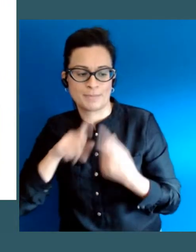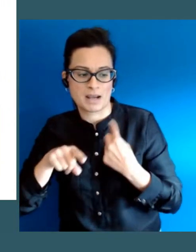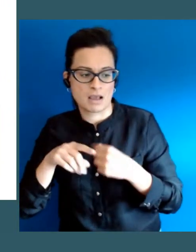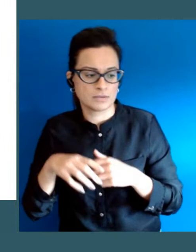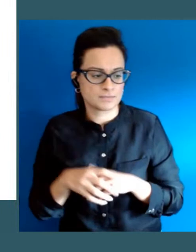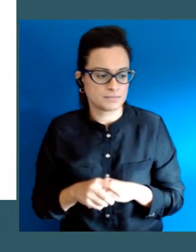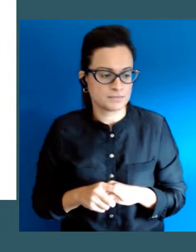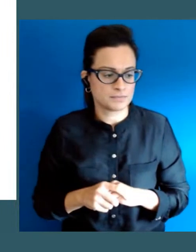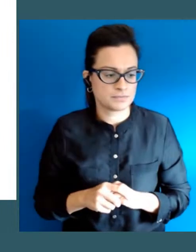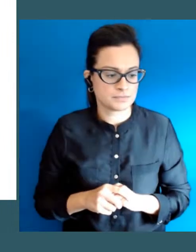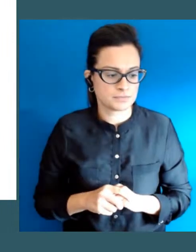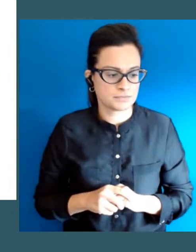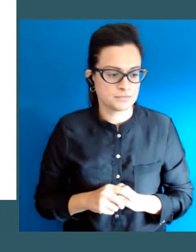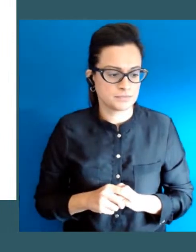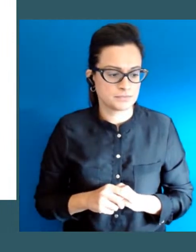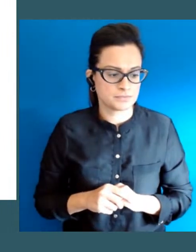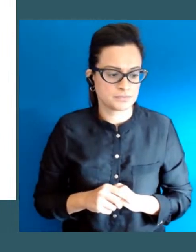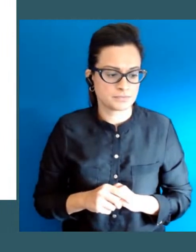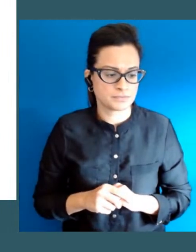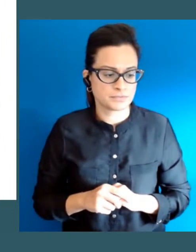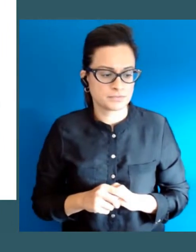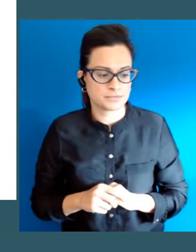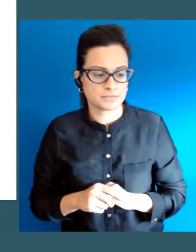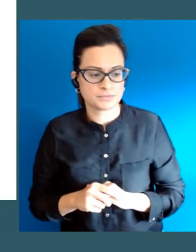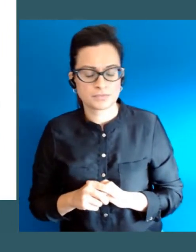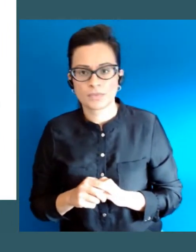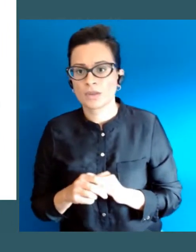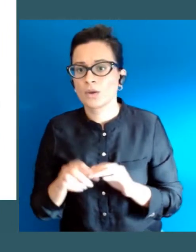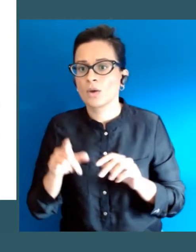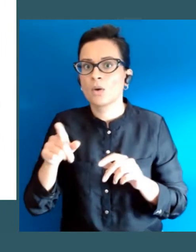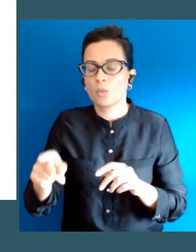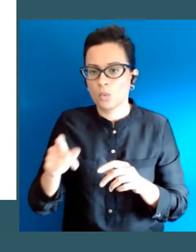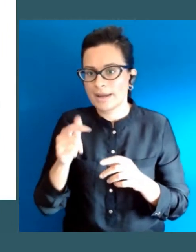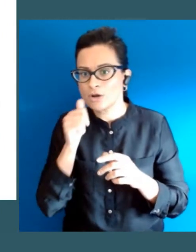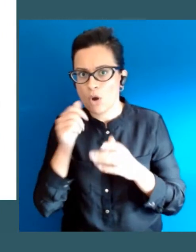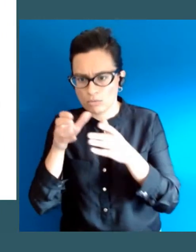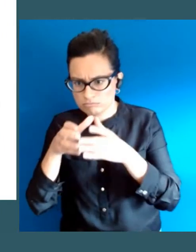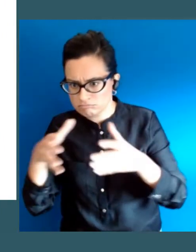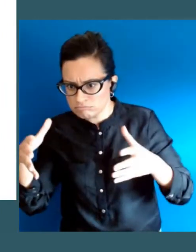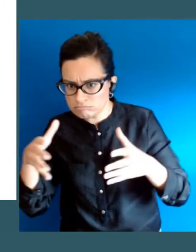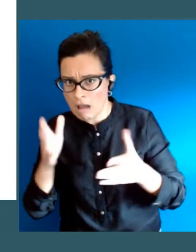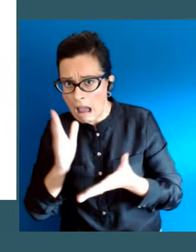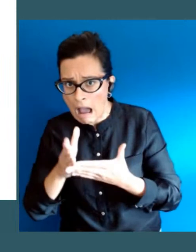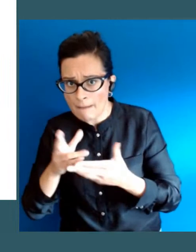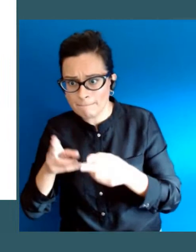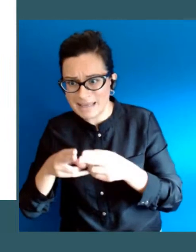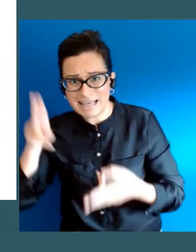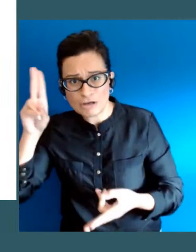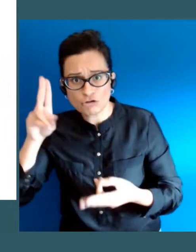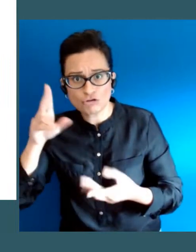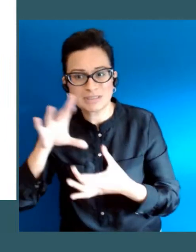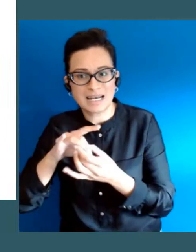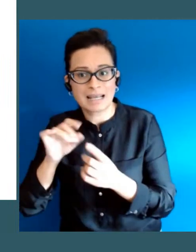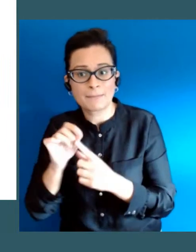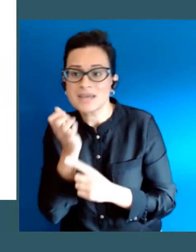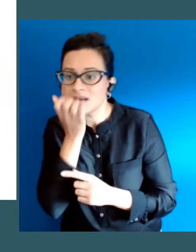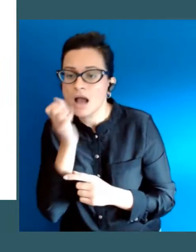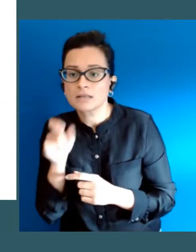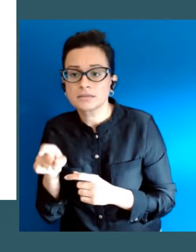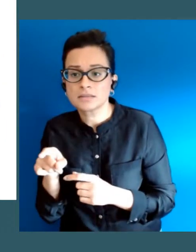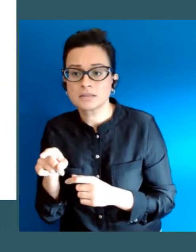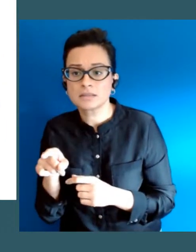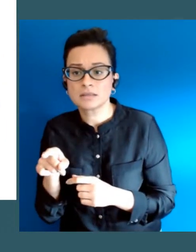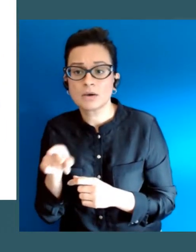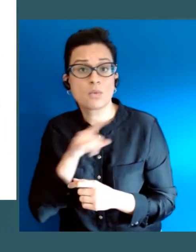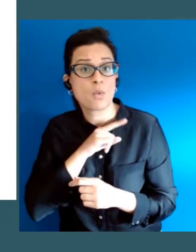about whether this prevalence is increasing or not. We do know from some of the literature that infants